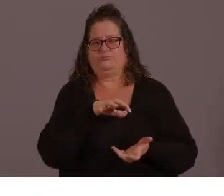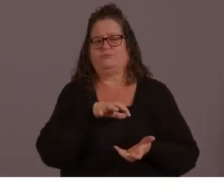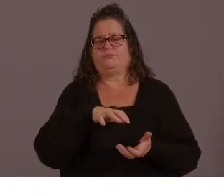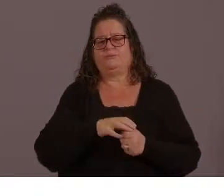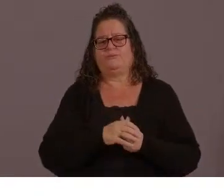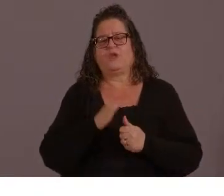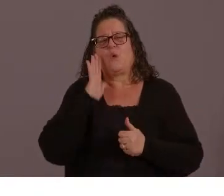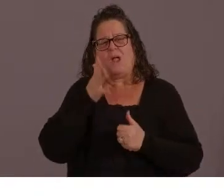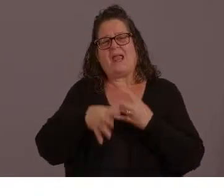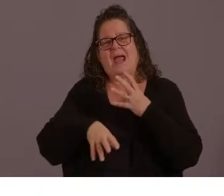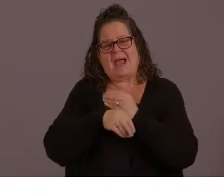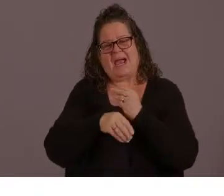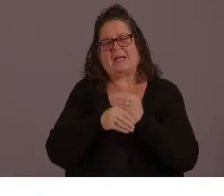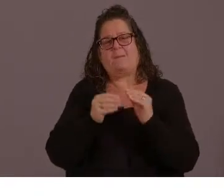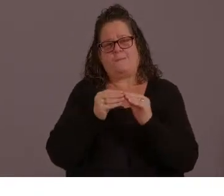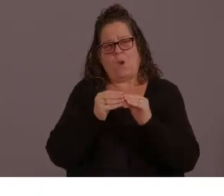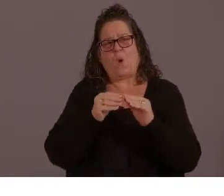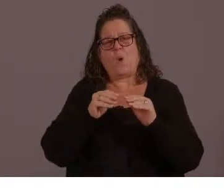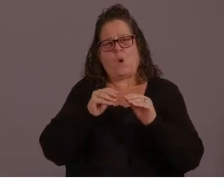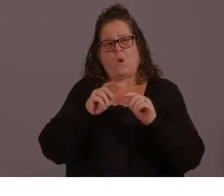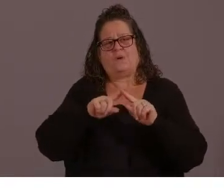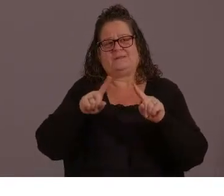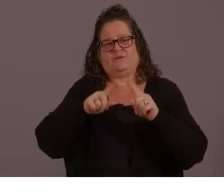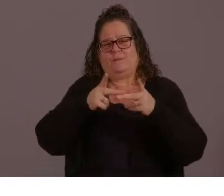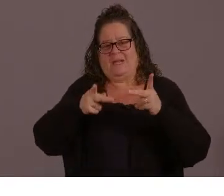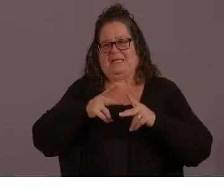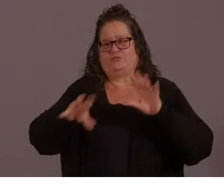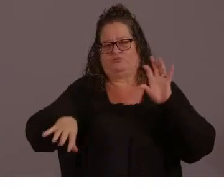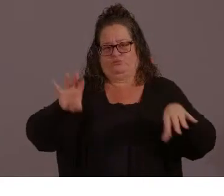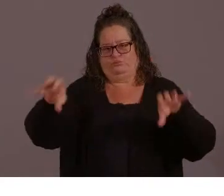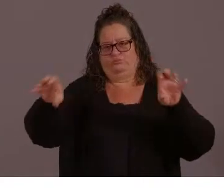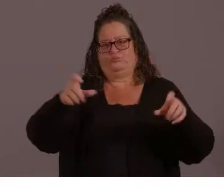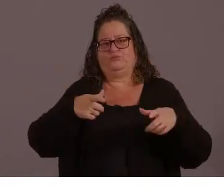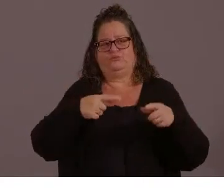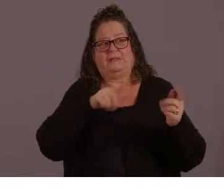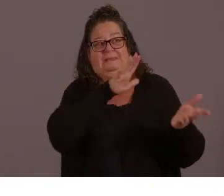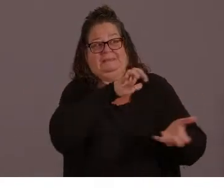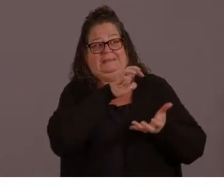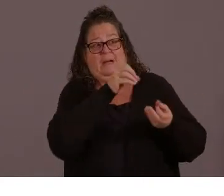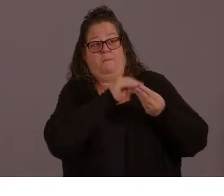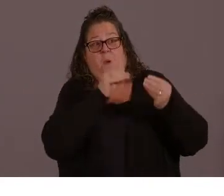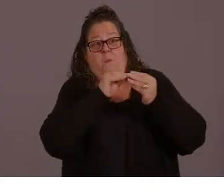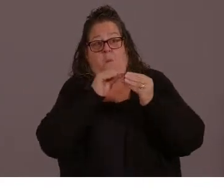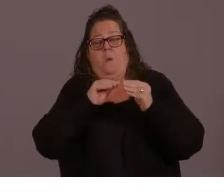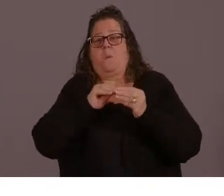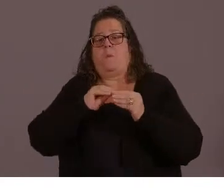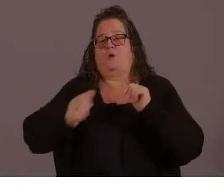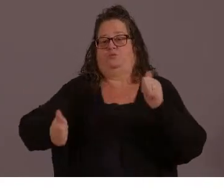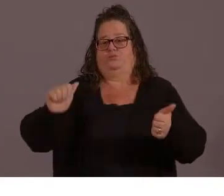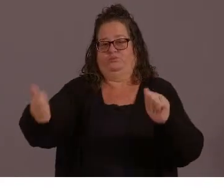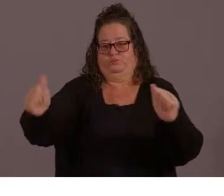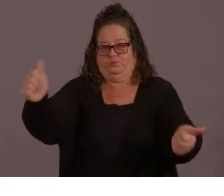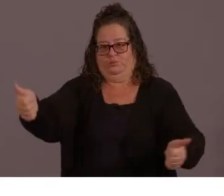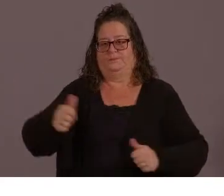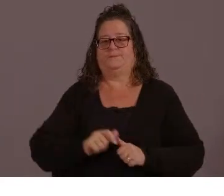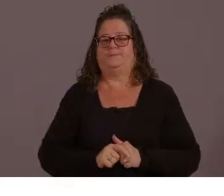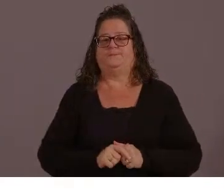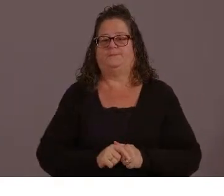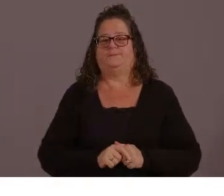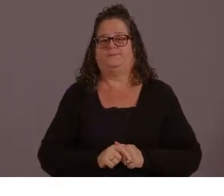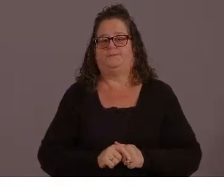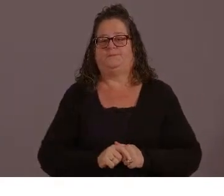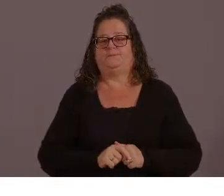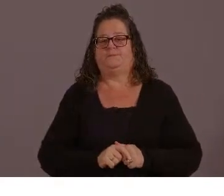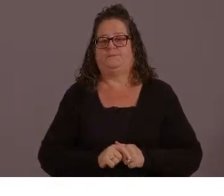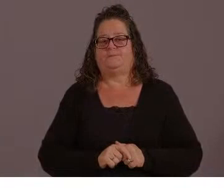locations as we get, as more vaccine is added. They are now starting to receive